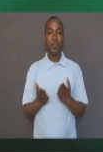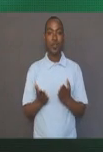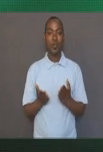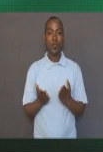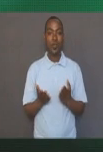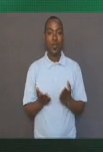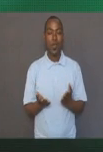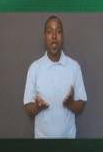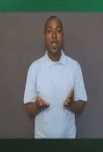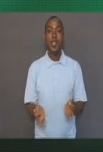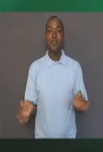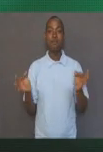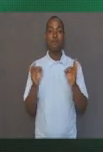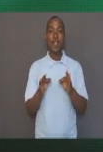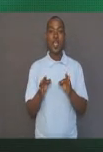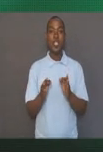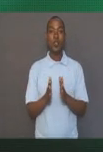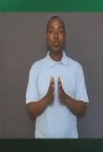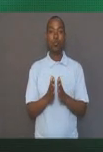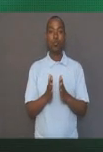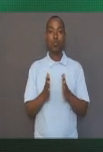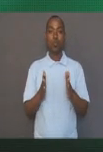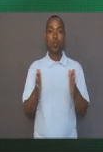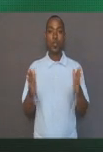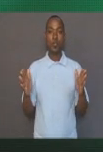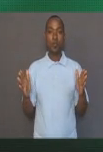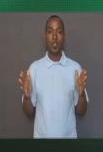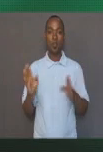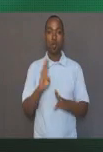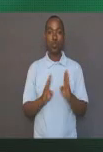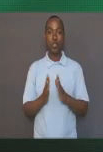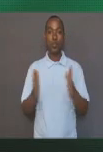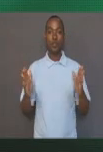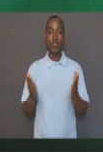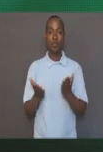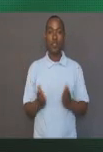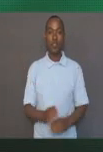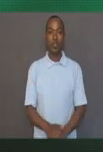important to the advancement in this field of study.